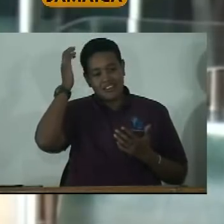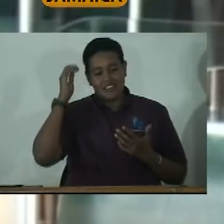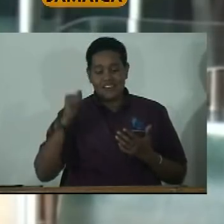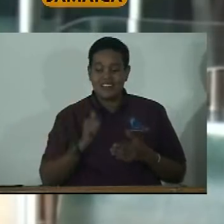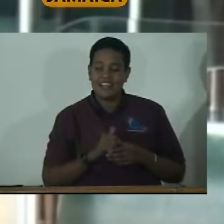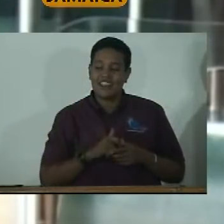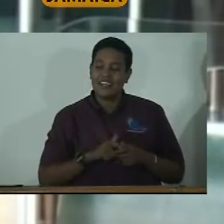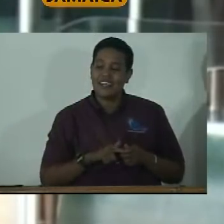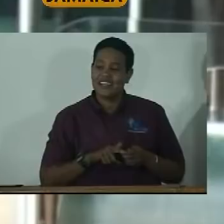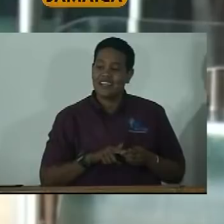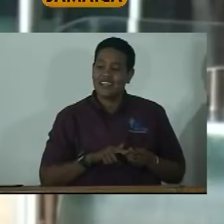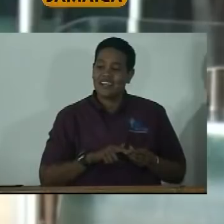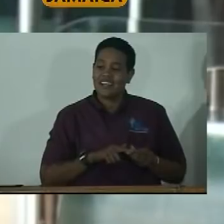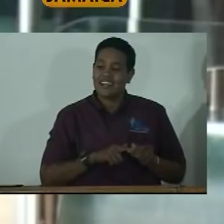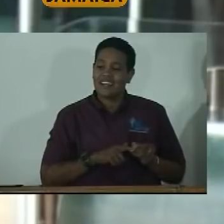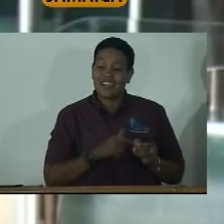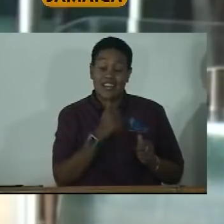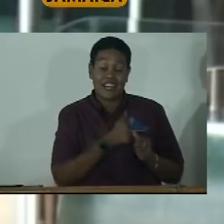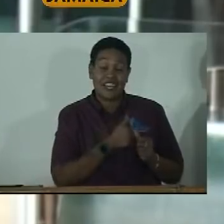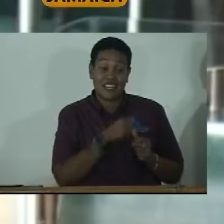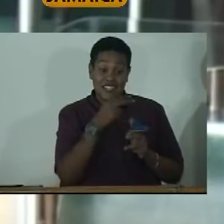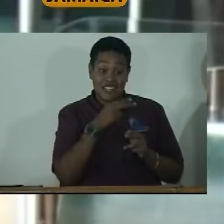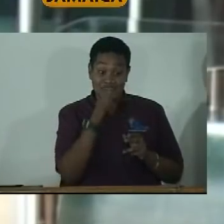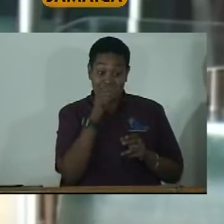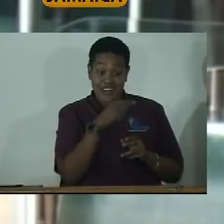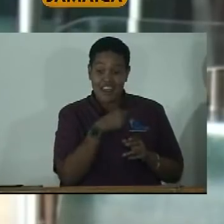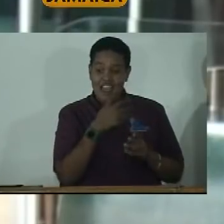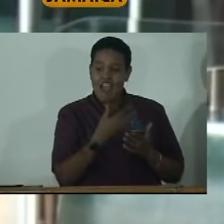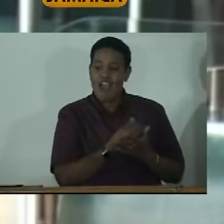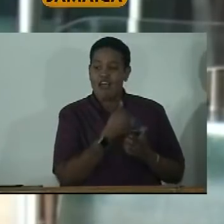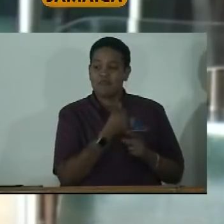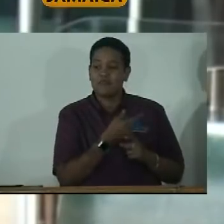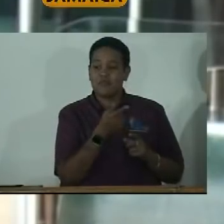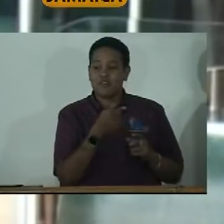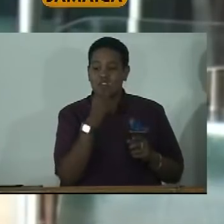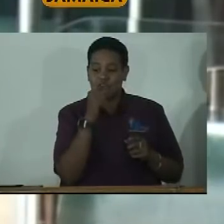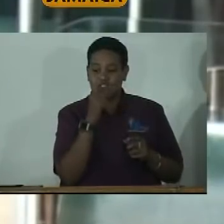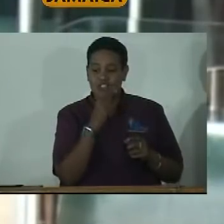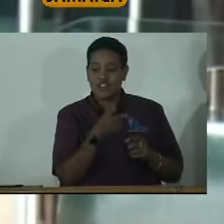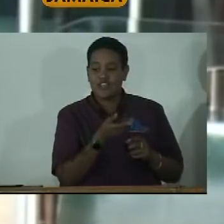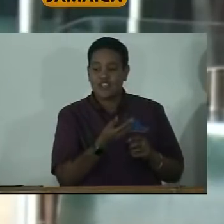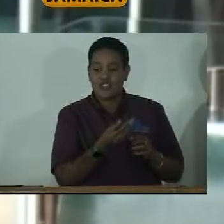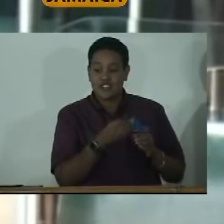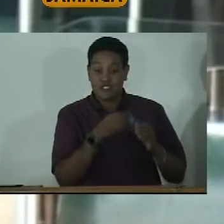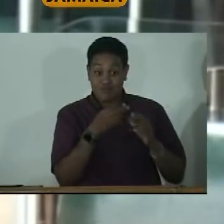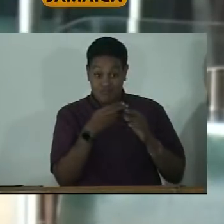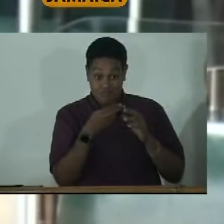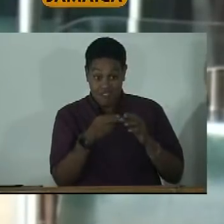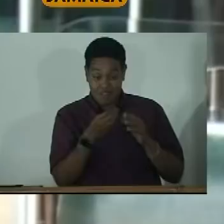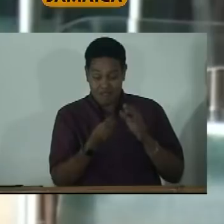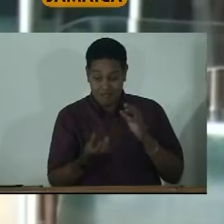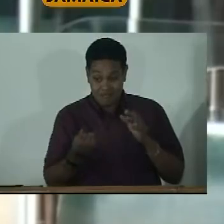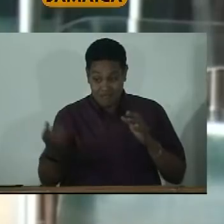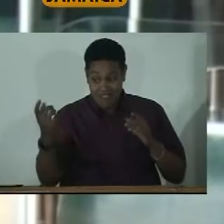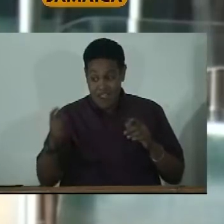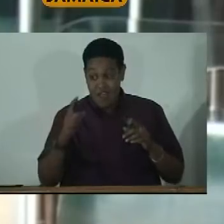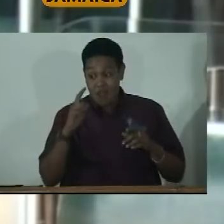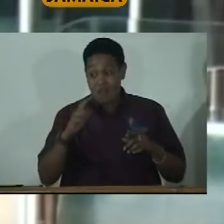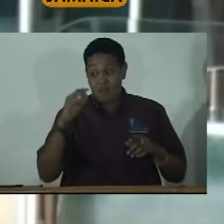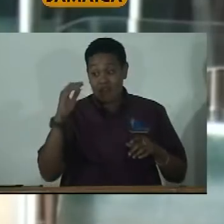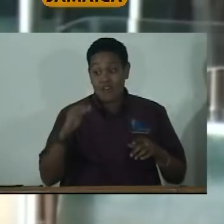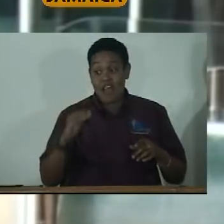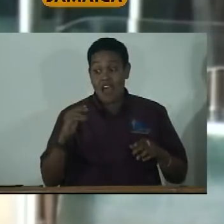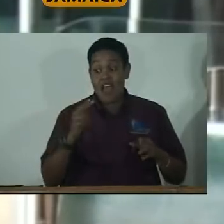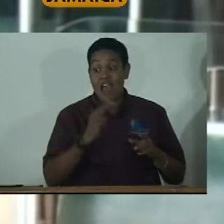No. Each child got the opportunity to raise the chickens, and one child